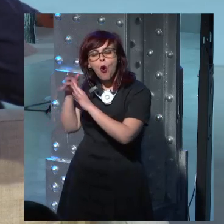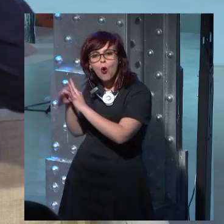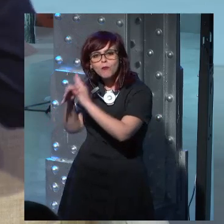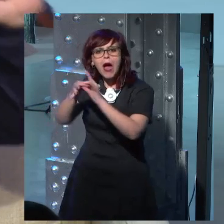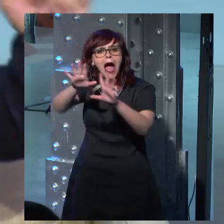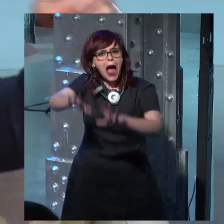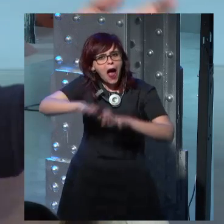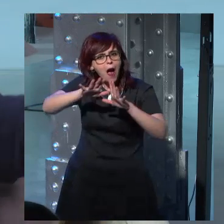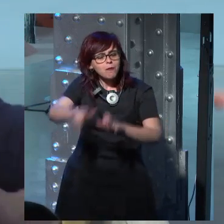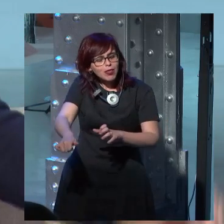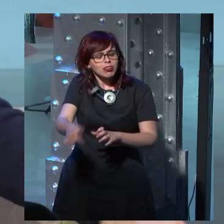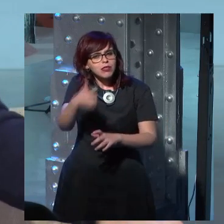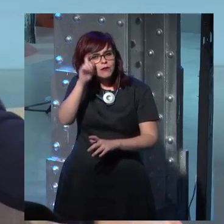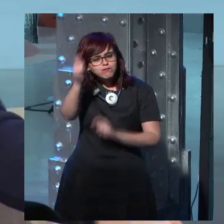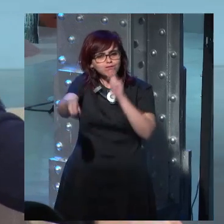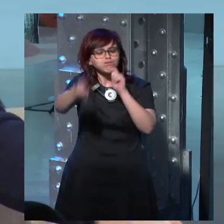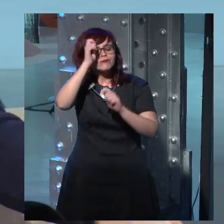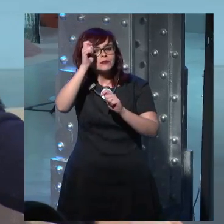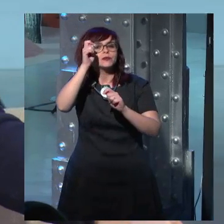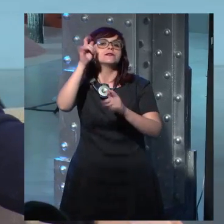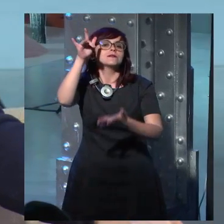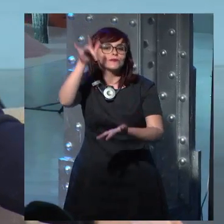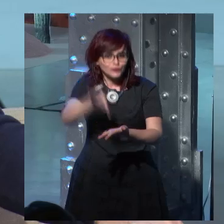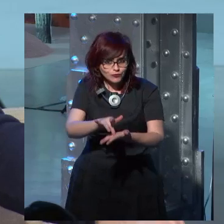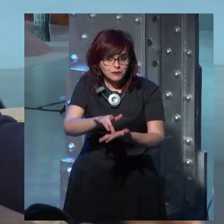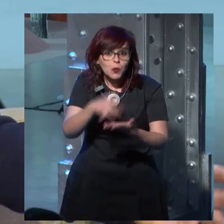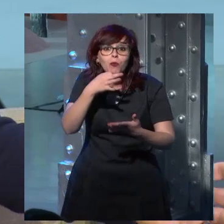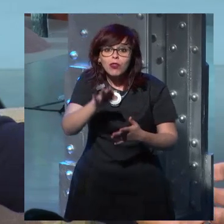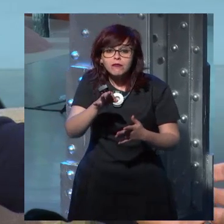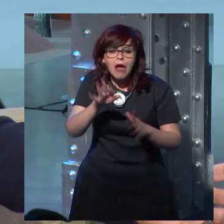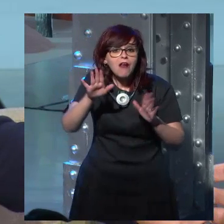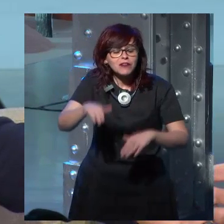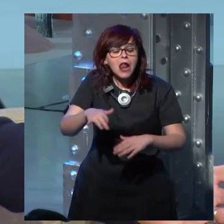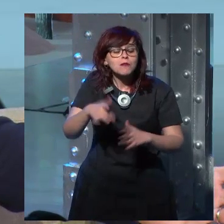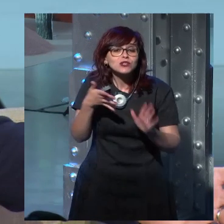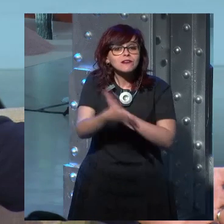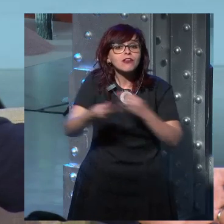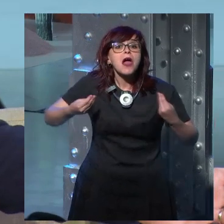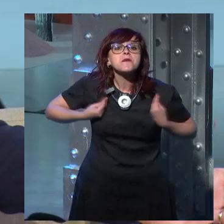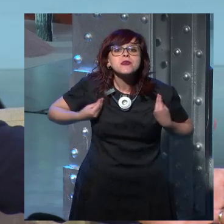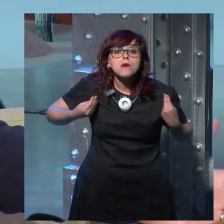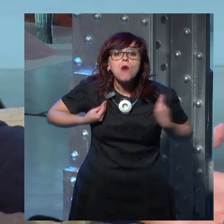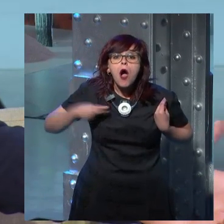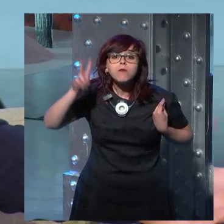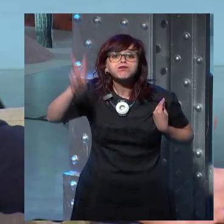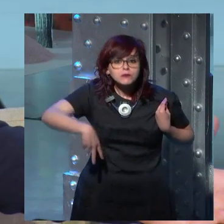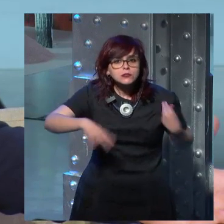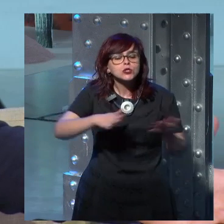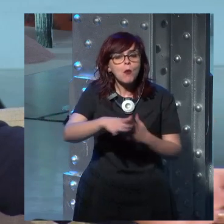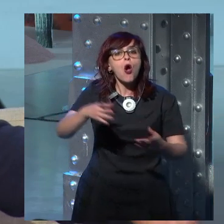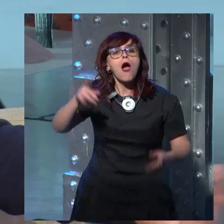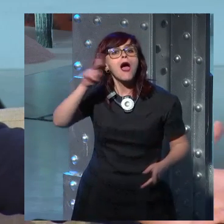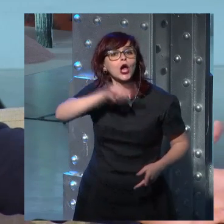But it could happen that way. I mean, he's still alive, and we know he has a conscience. We know that he's a person